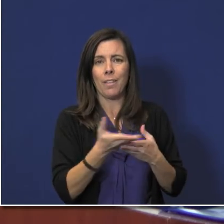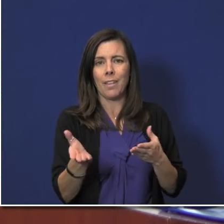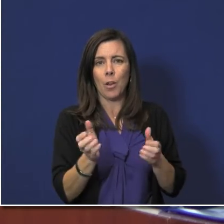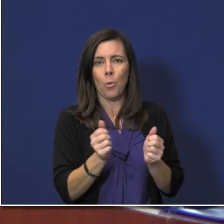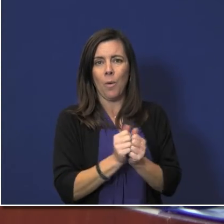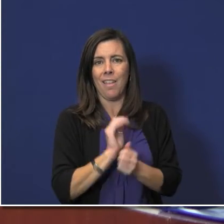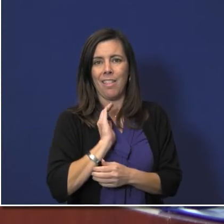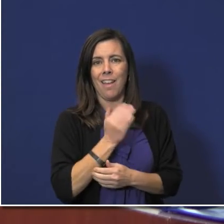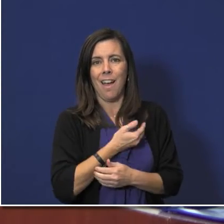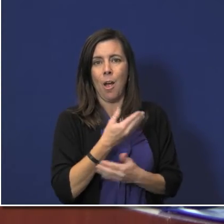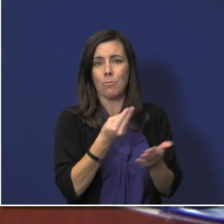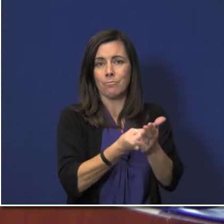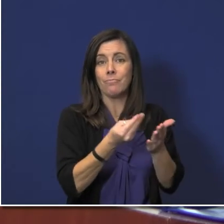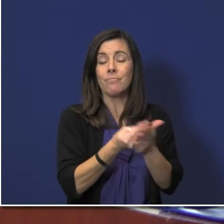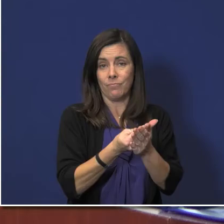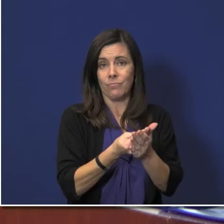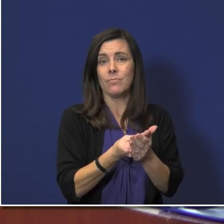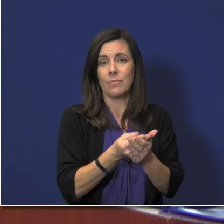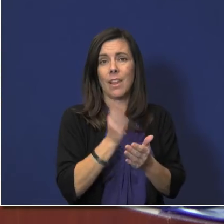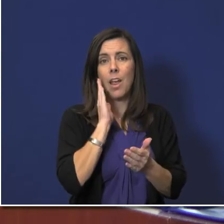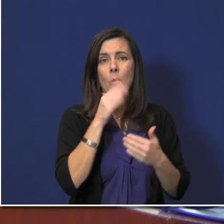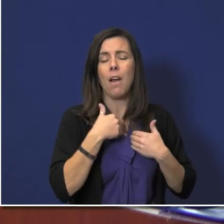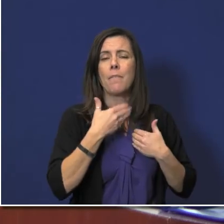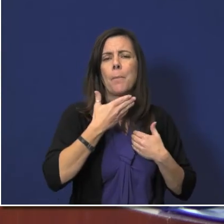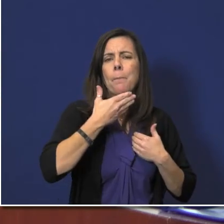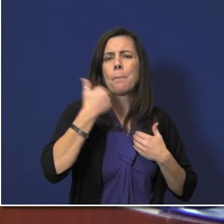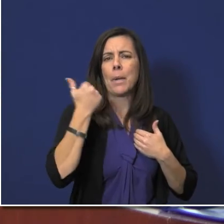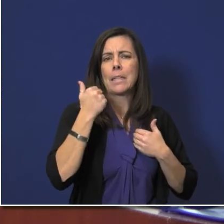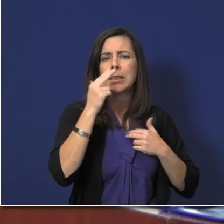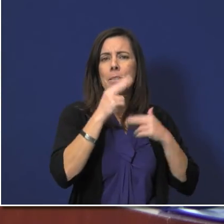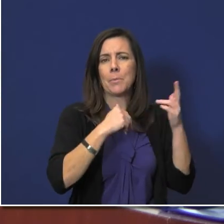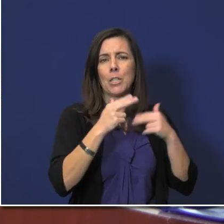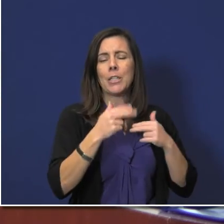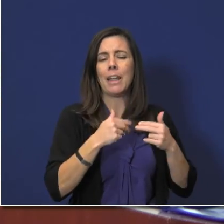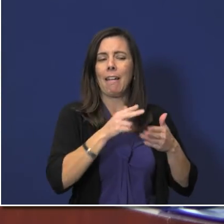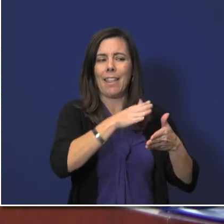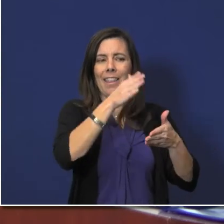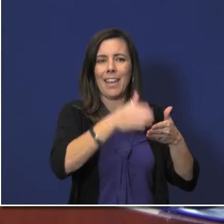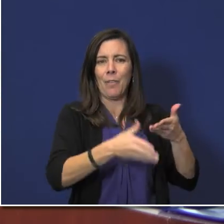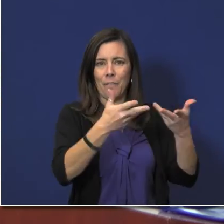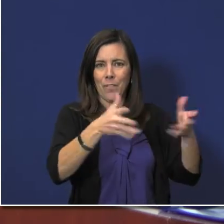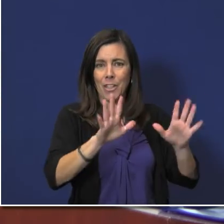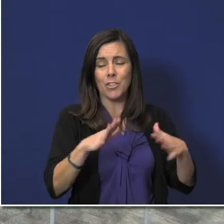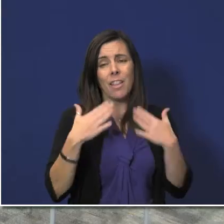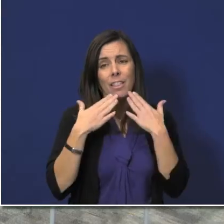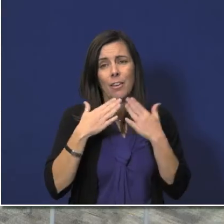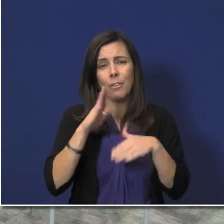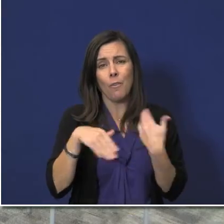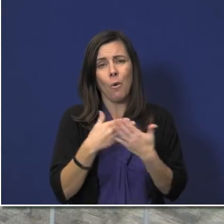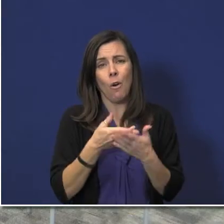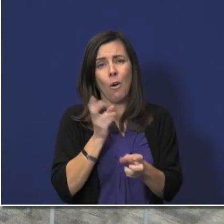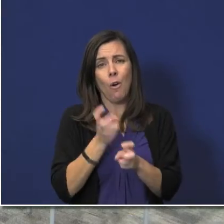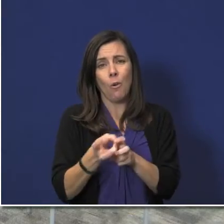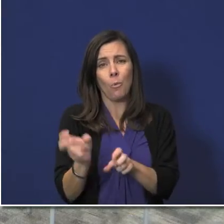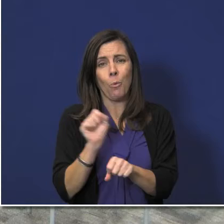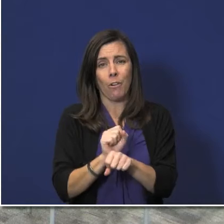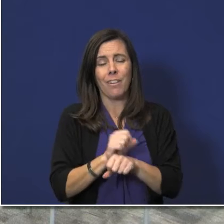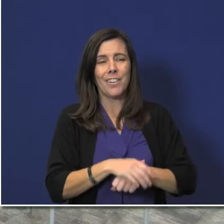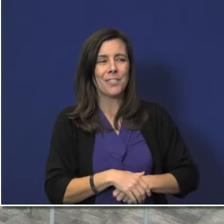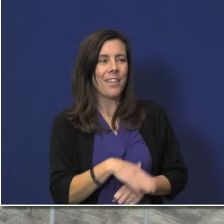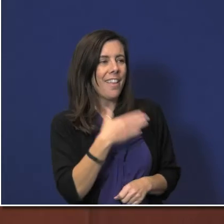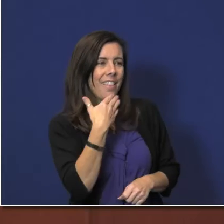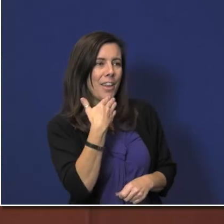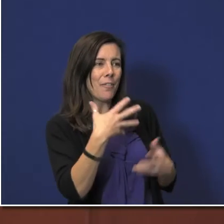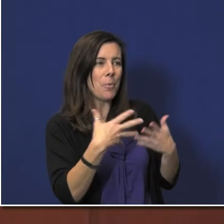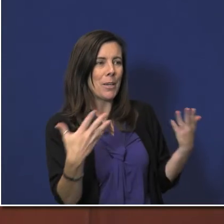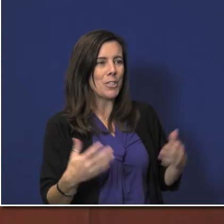efficient project when we come to conclusion. And thank you for your hard work. I appreciate it. Thank you. Thank you very